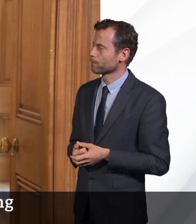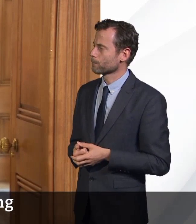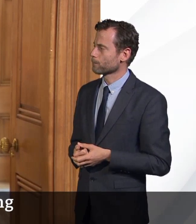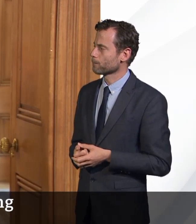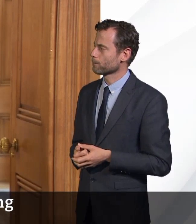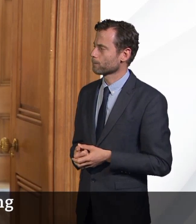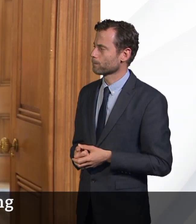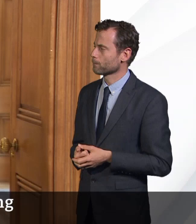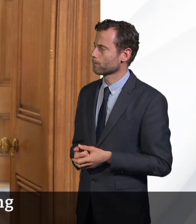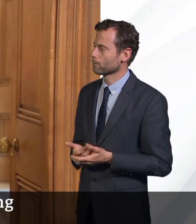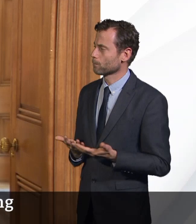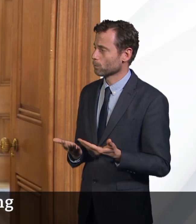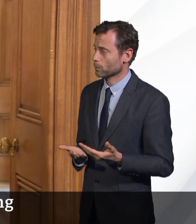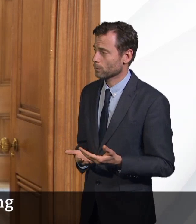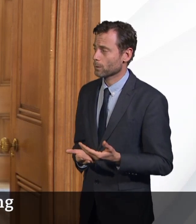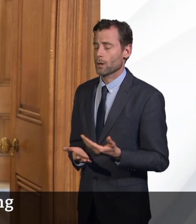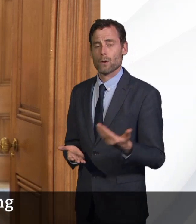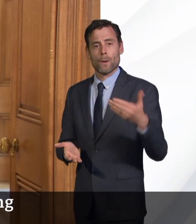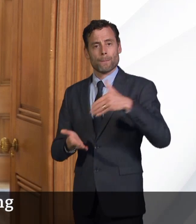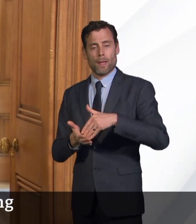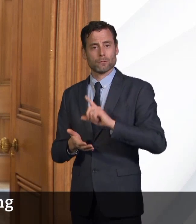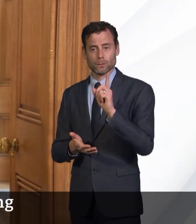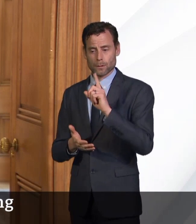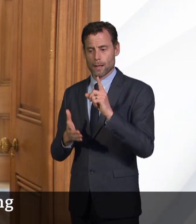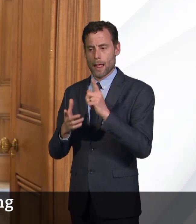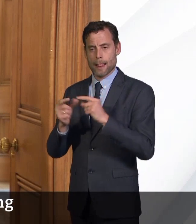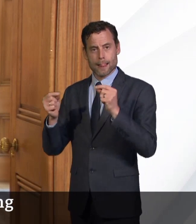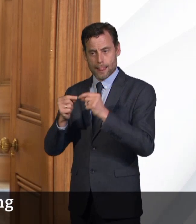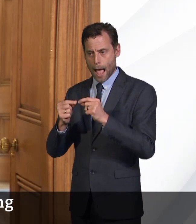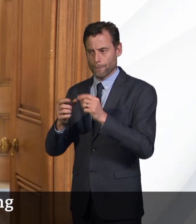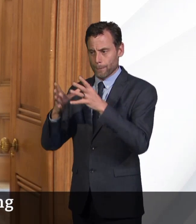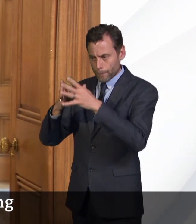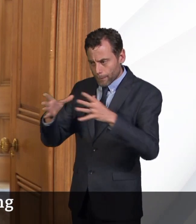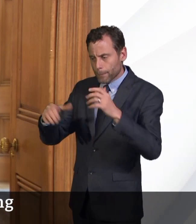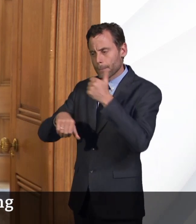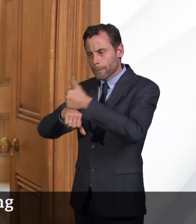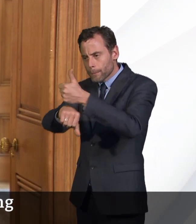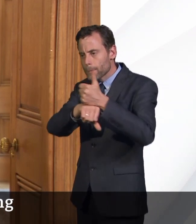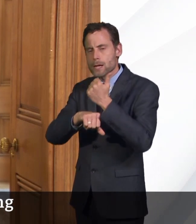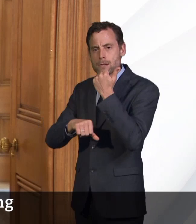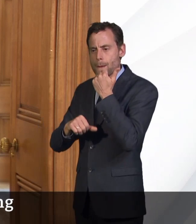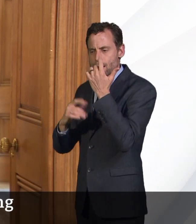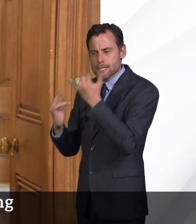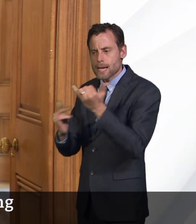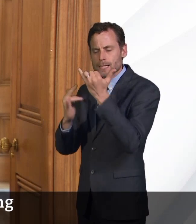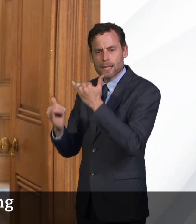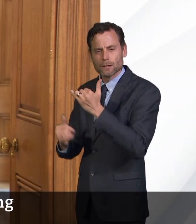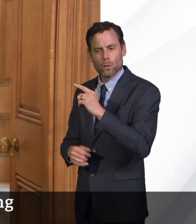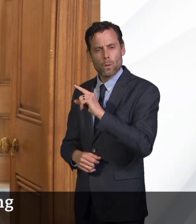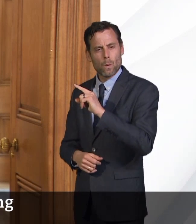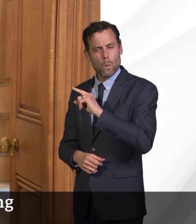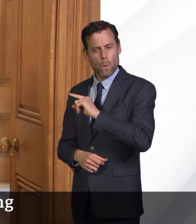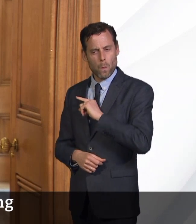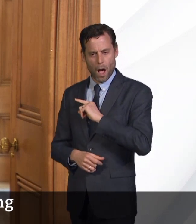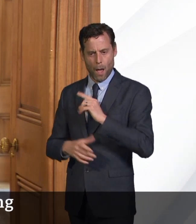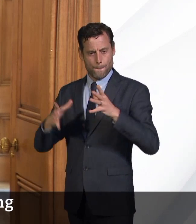and bringing on stream additional laboratory capacity. I don't really understand at all why that would distract